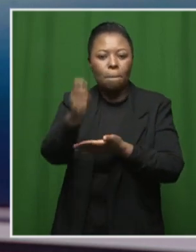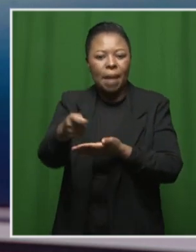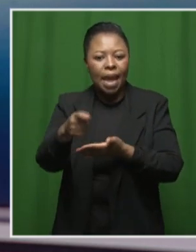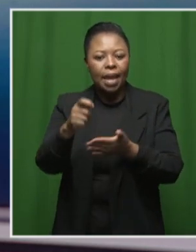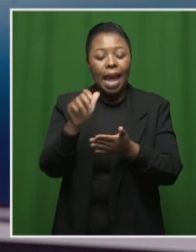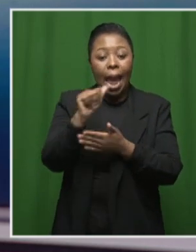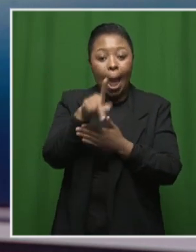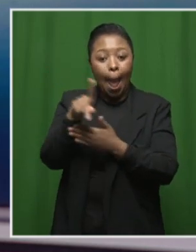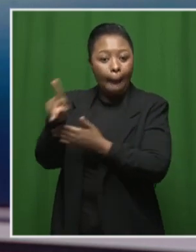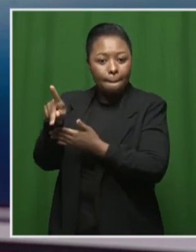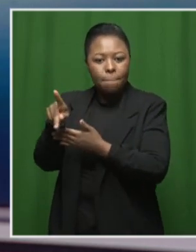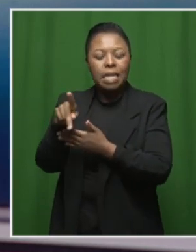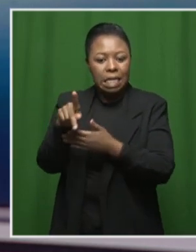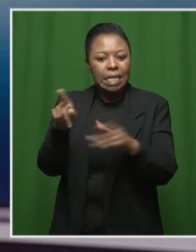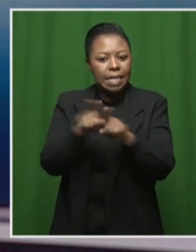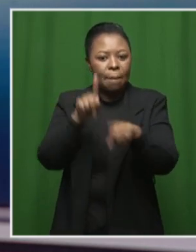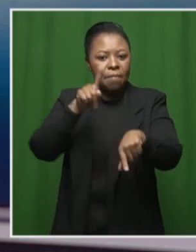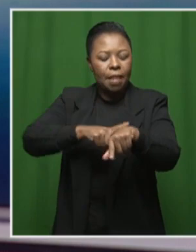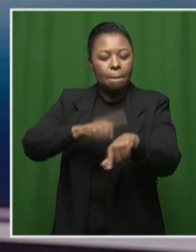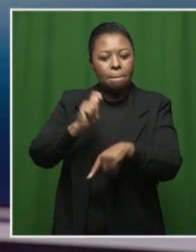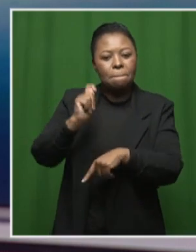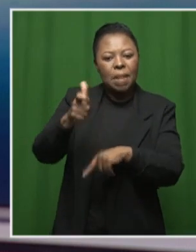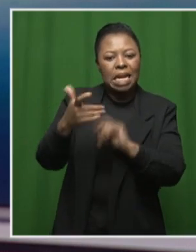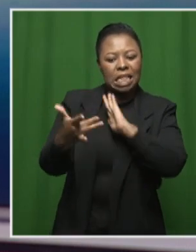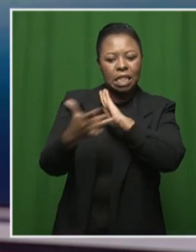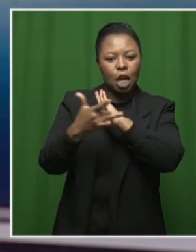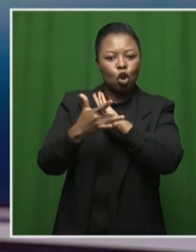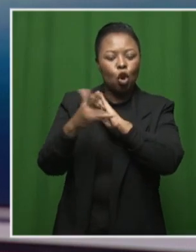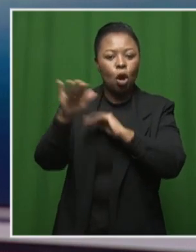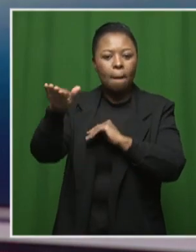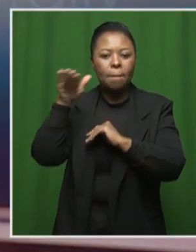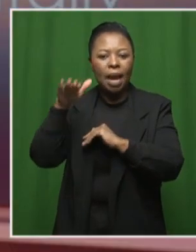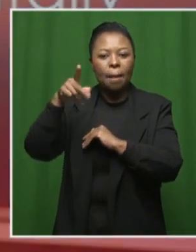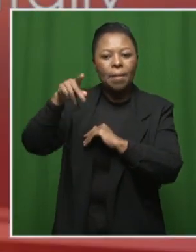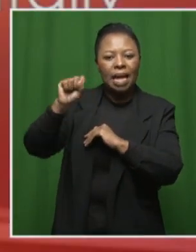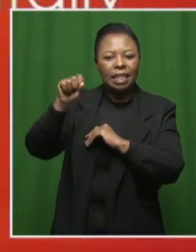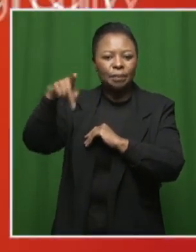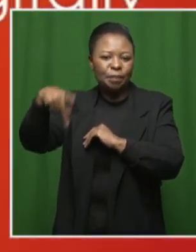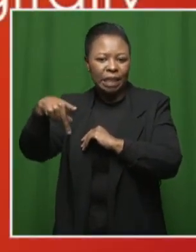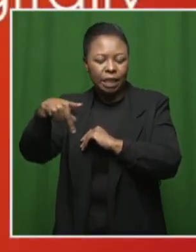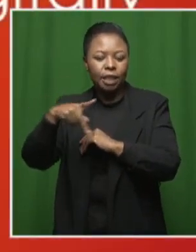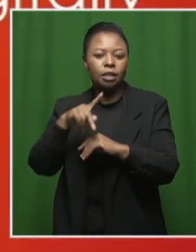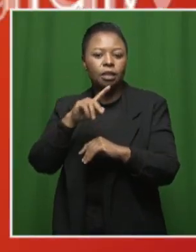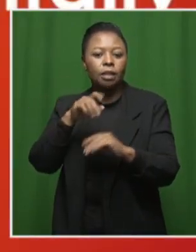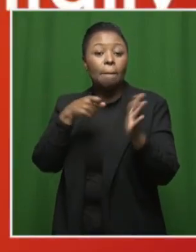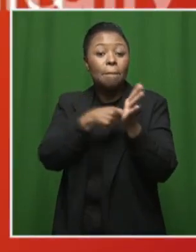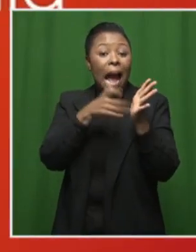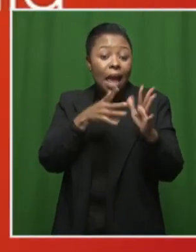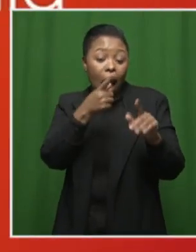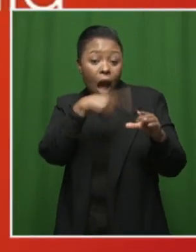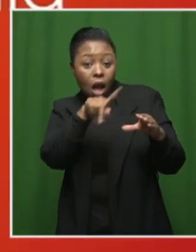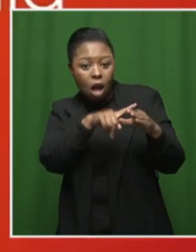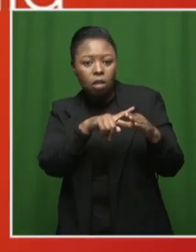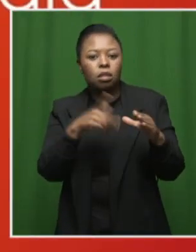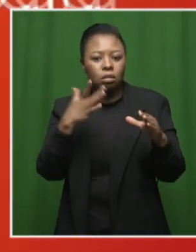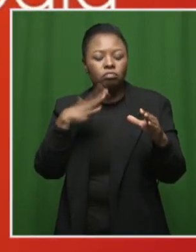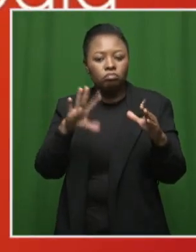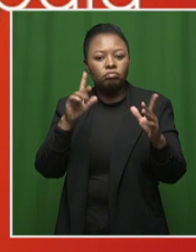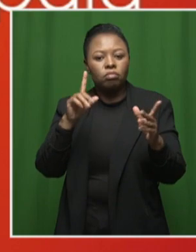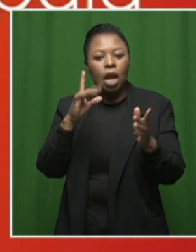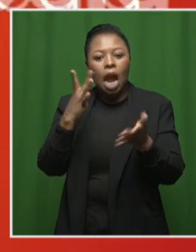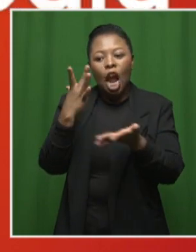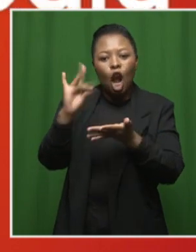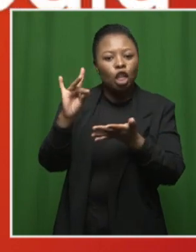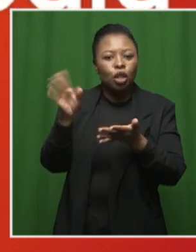provide seamless instant payment technology to banks, merchants, PSPs and consumers that add to the ever-evolving